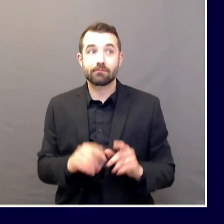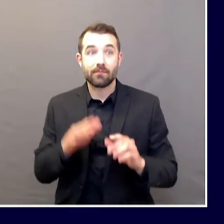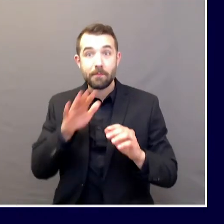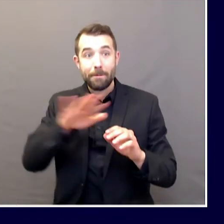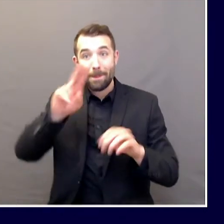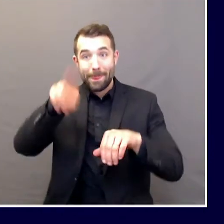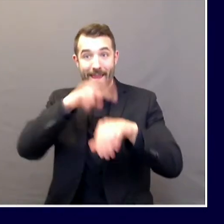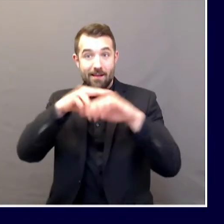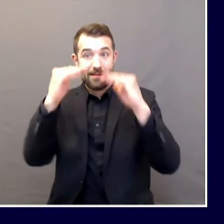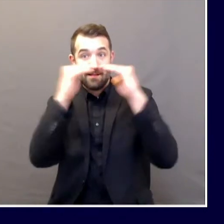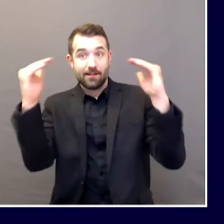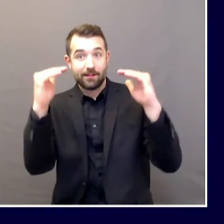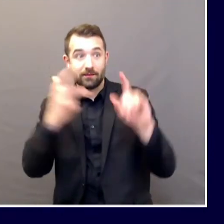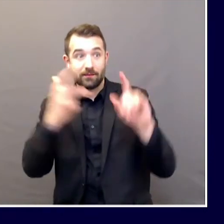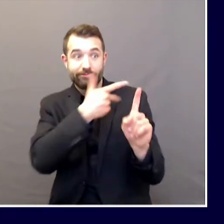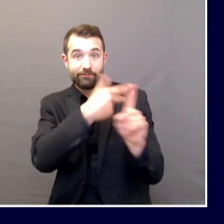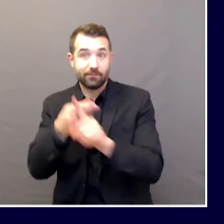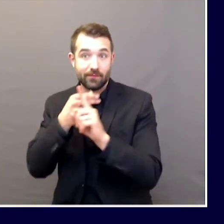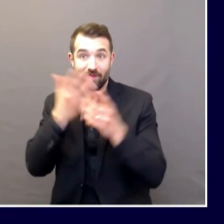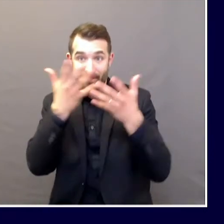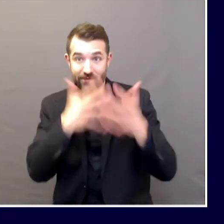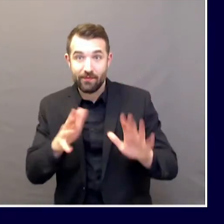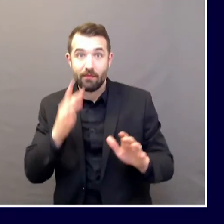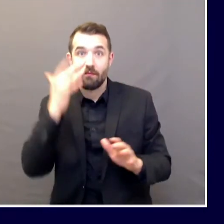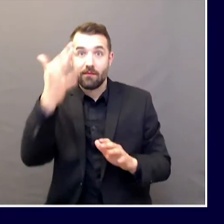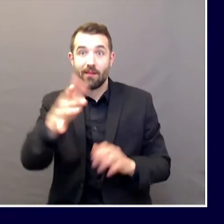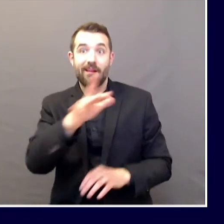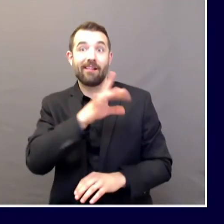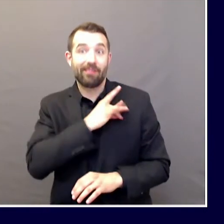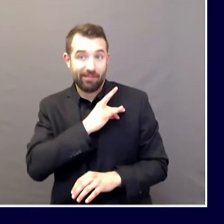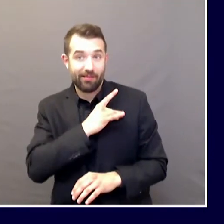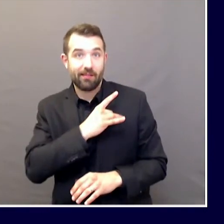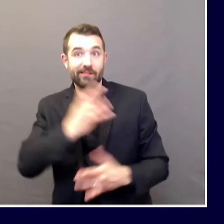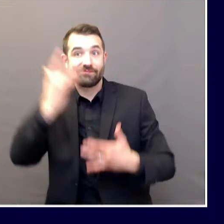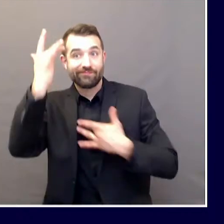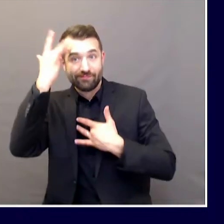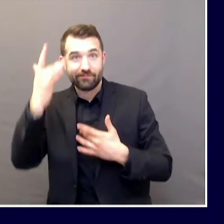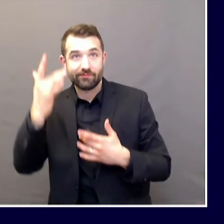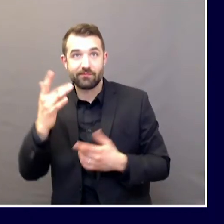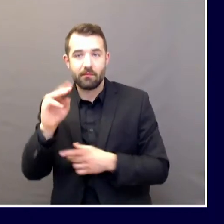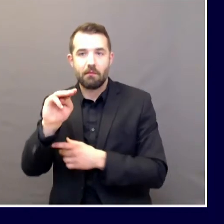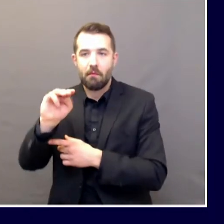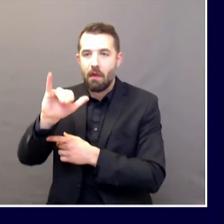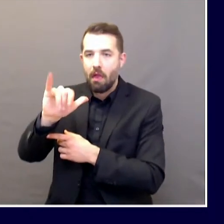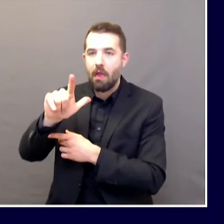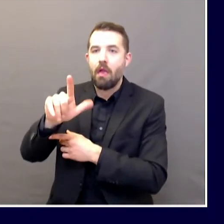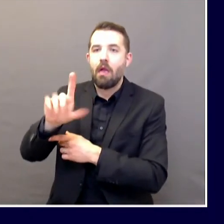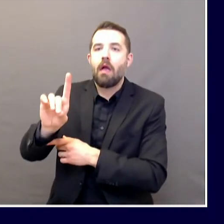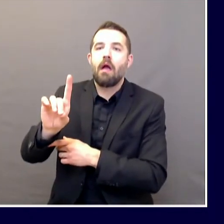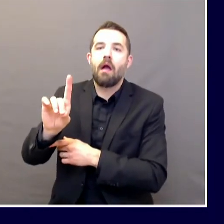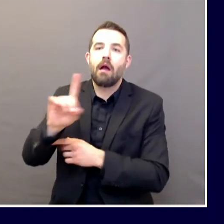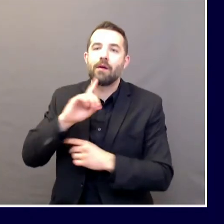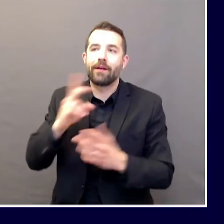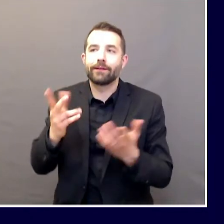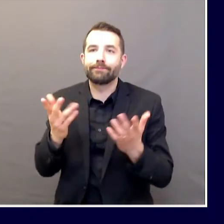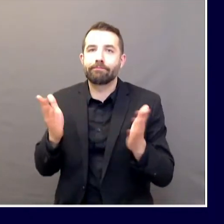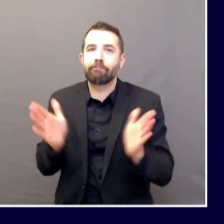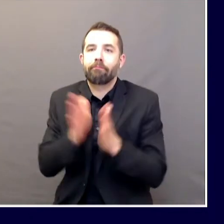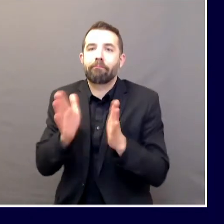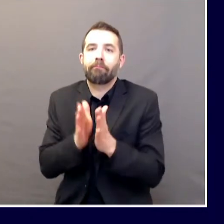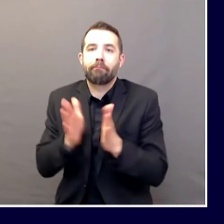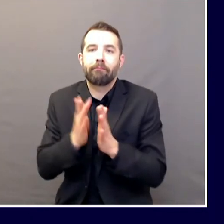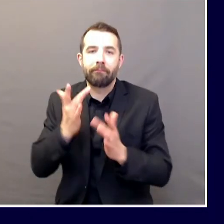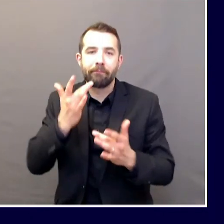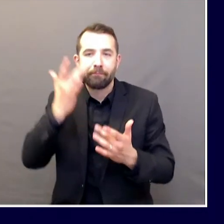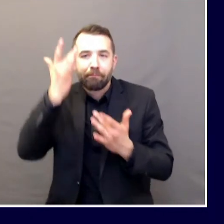their symptoms have been very, very mild. Great, thank you. Let me turn it over to Charlie at Maine